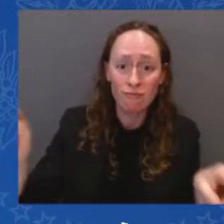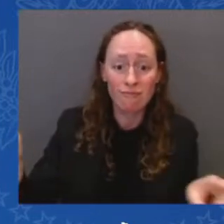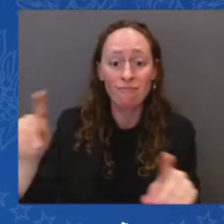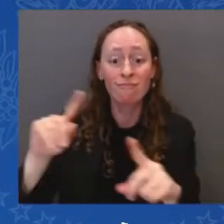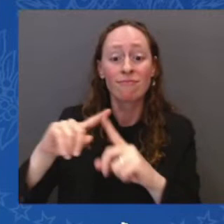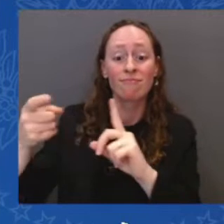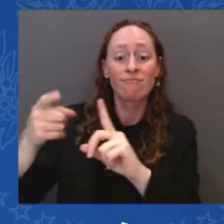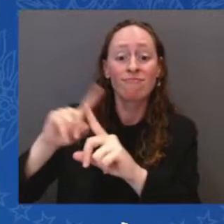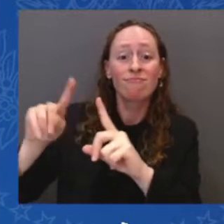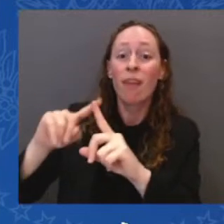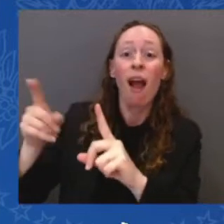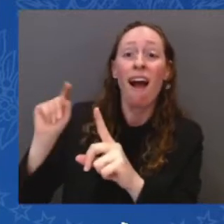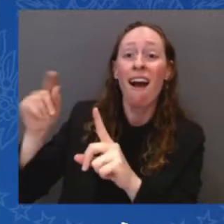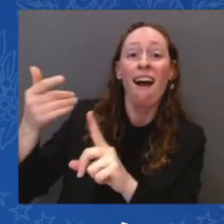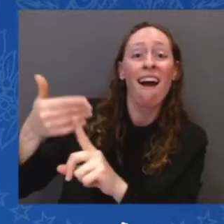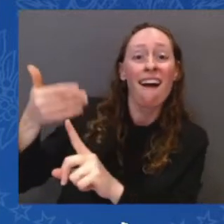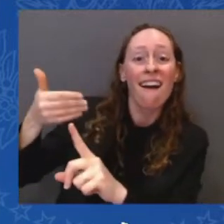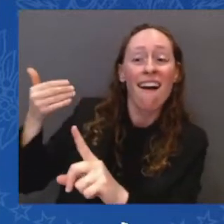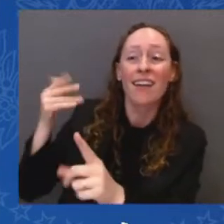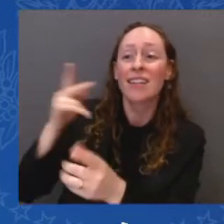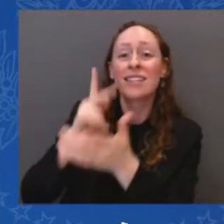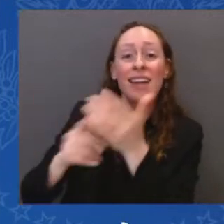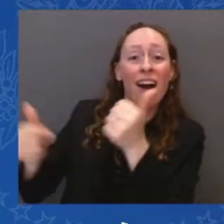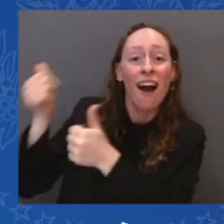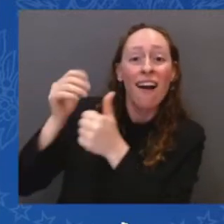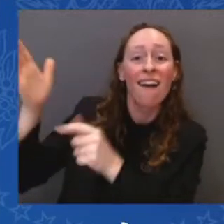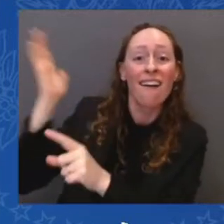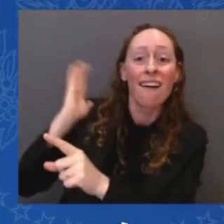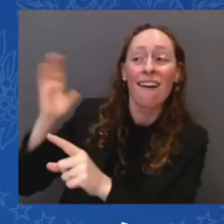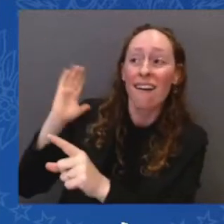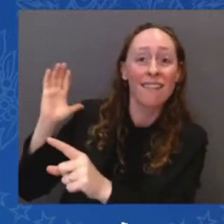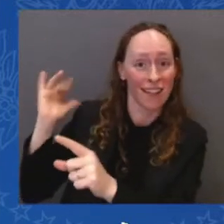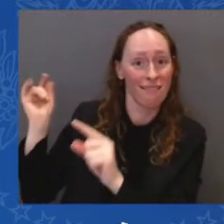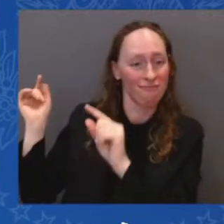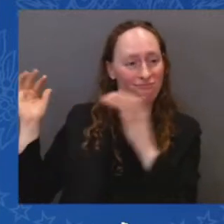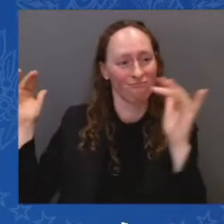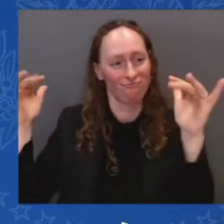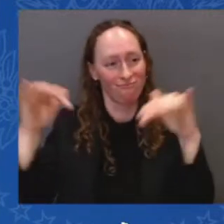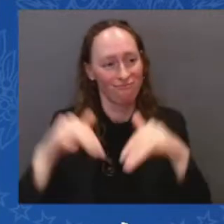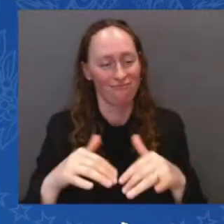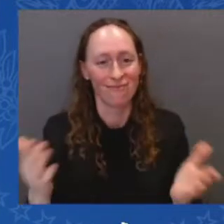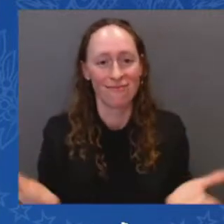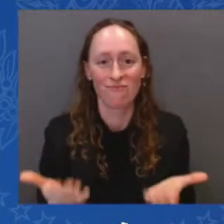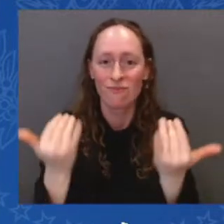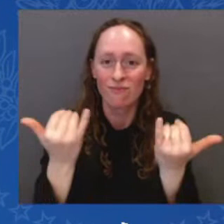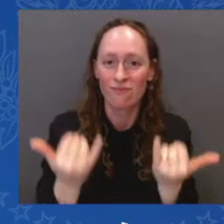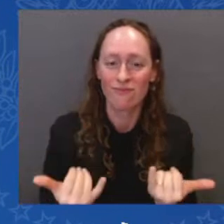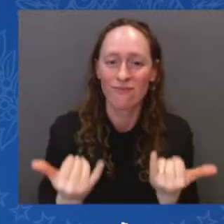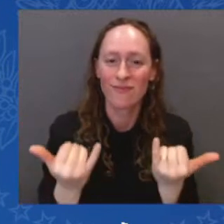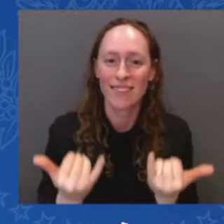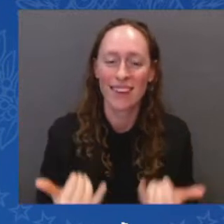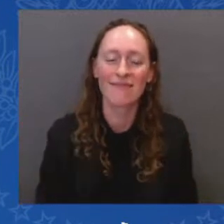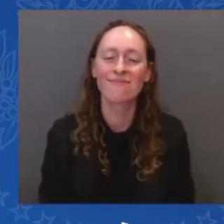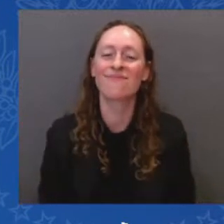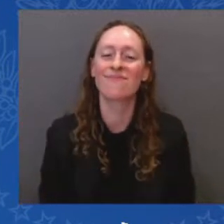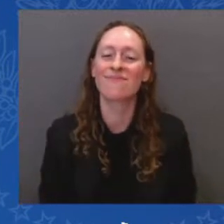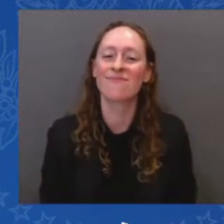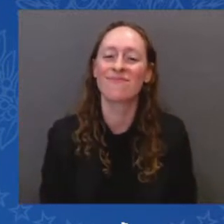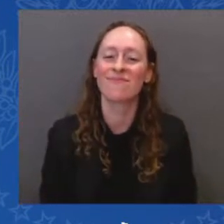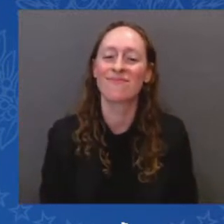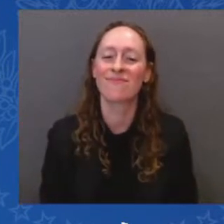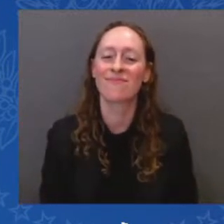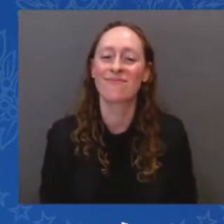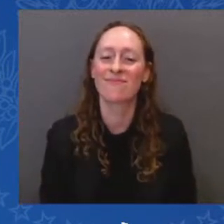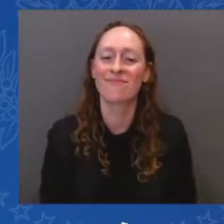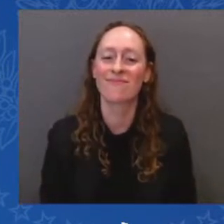with so many of our senior leaders at the department, including our service secretaries, our service chiefs,